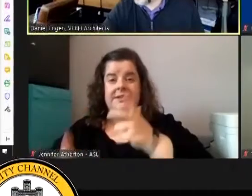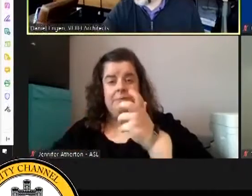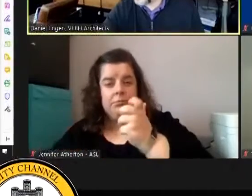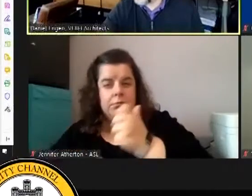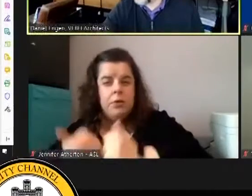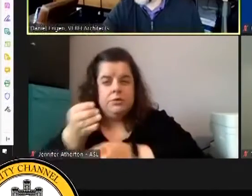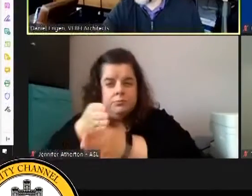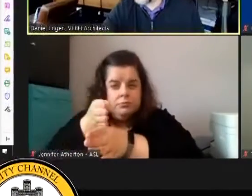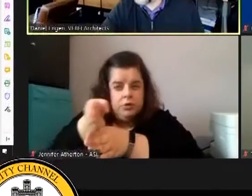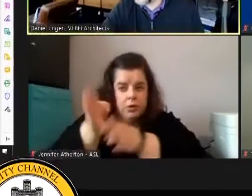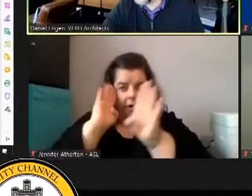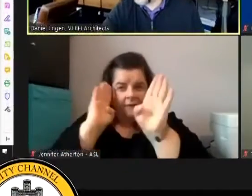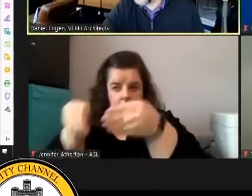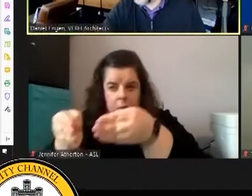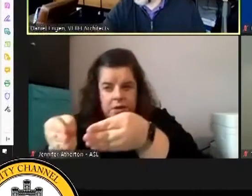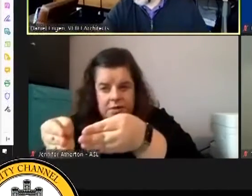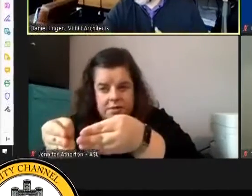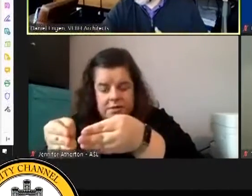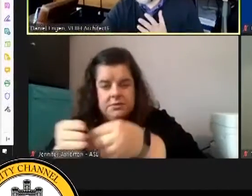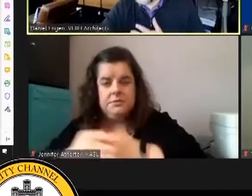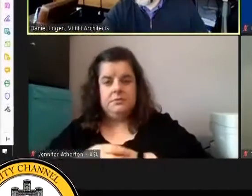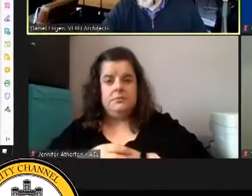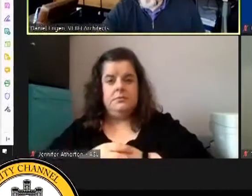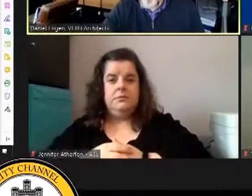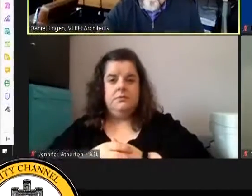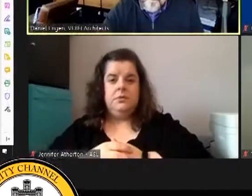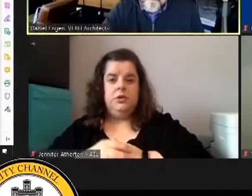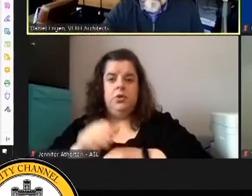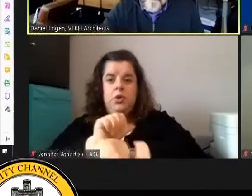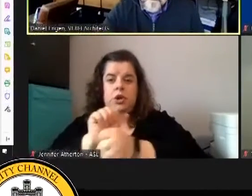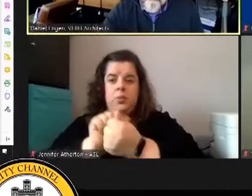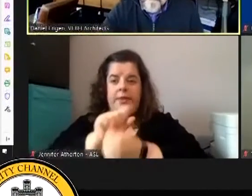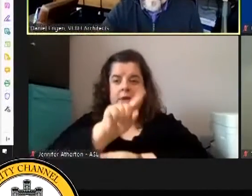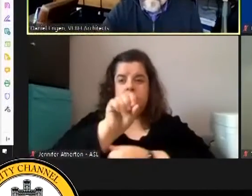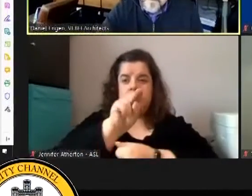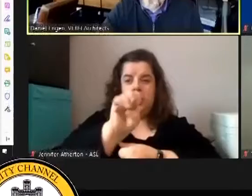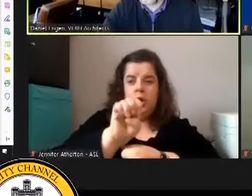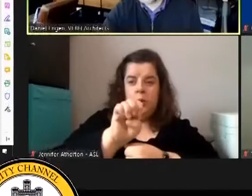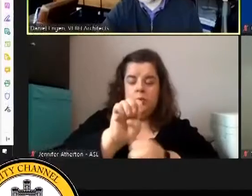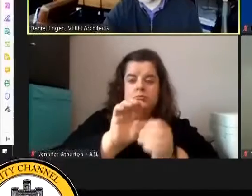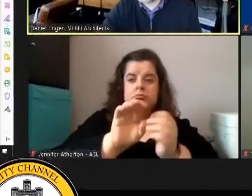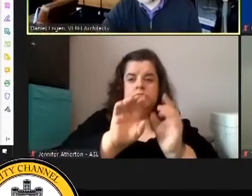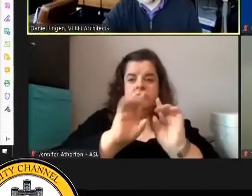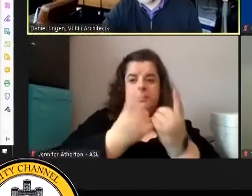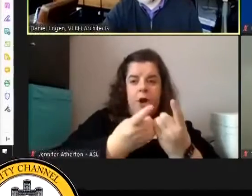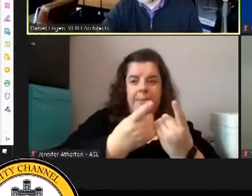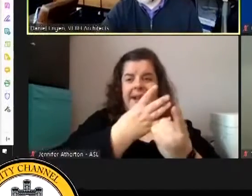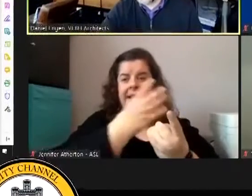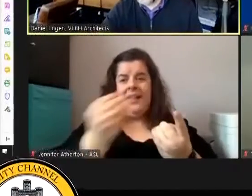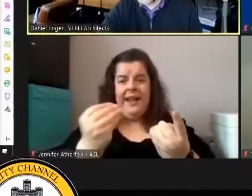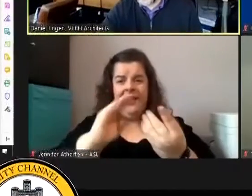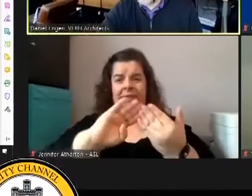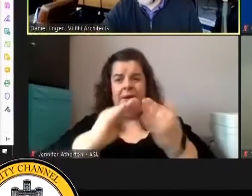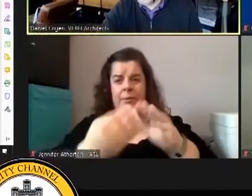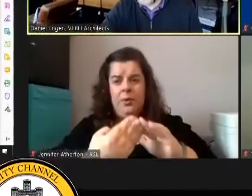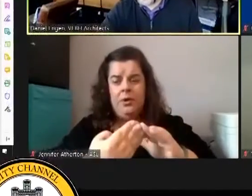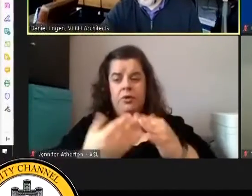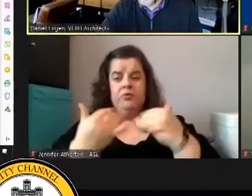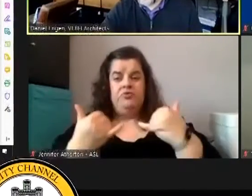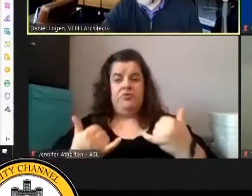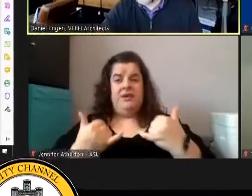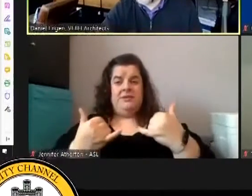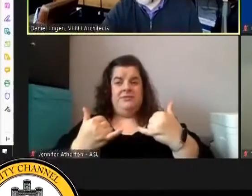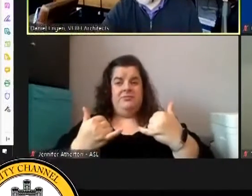in working with the zoning department and the community, which is currently right now there really is